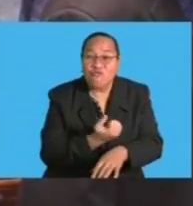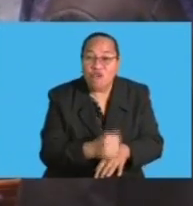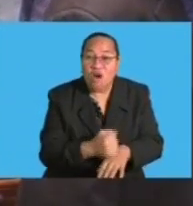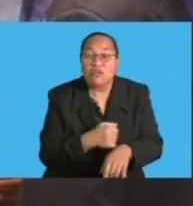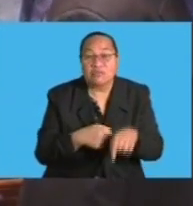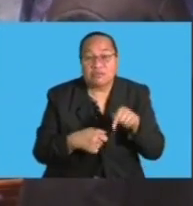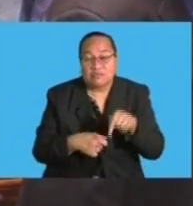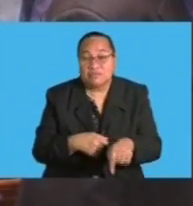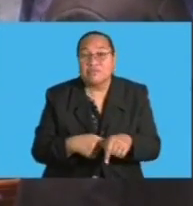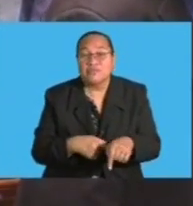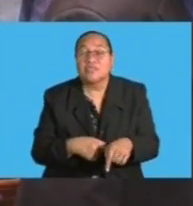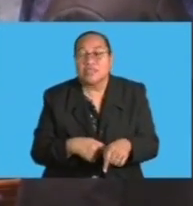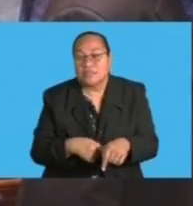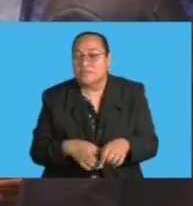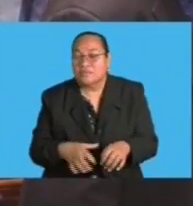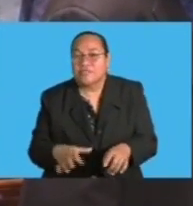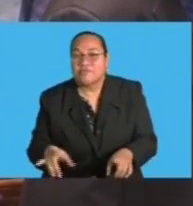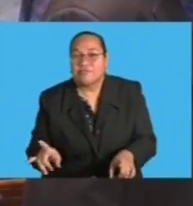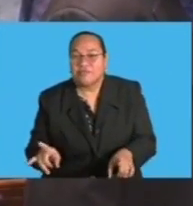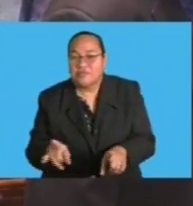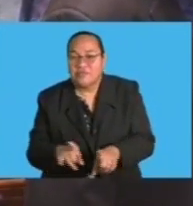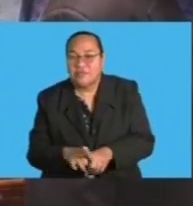facility will be right next to the